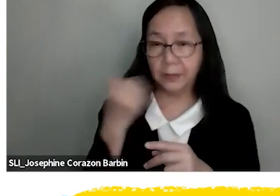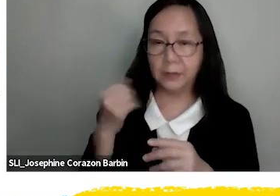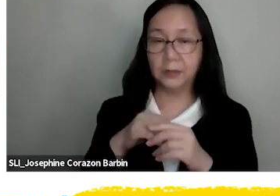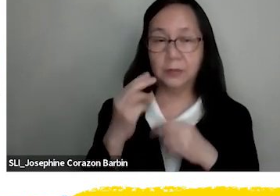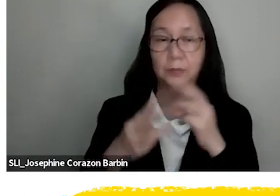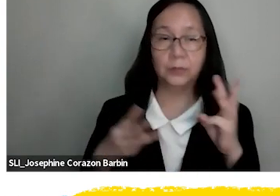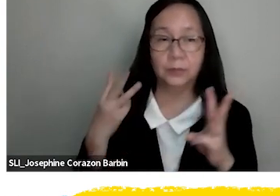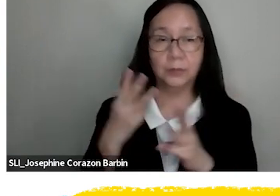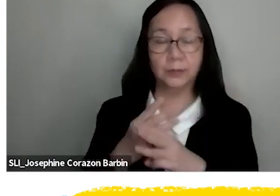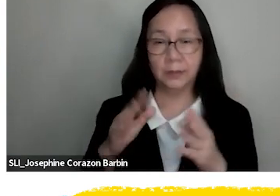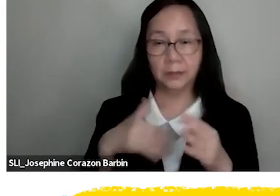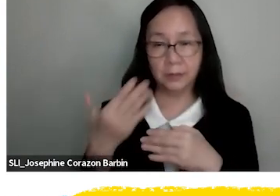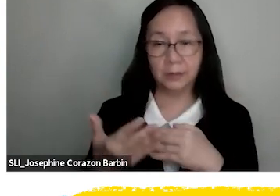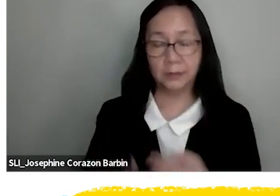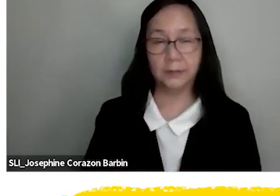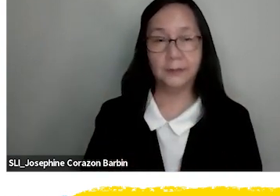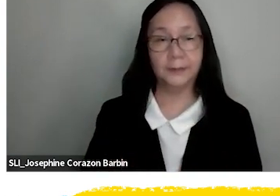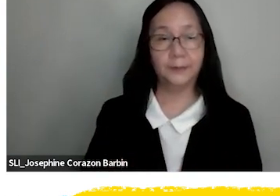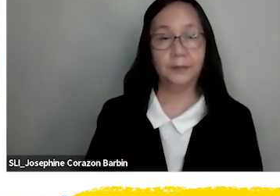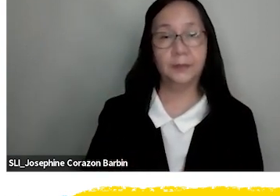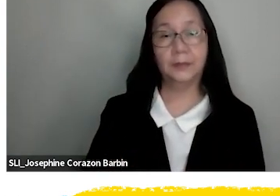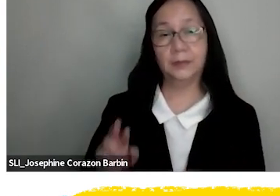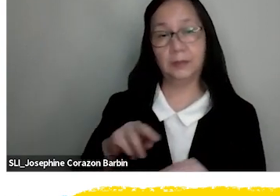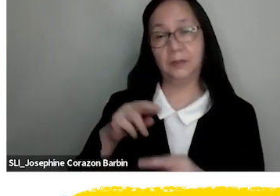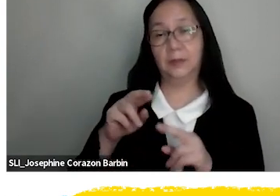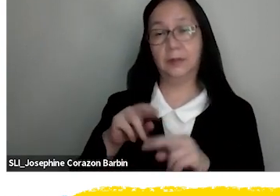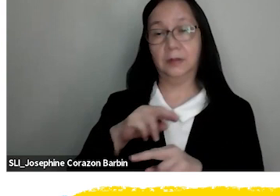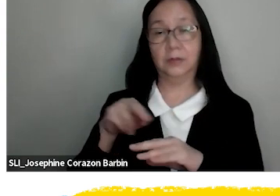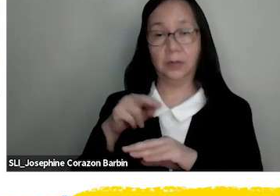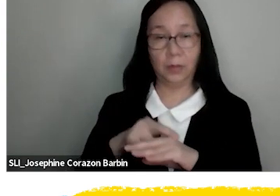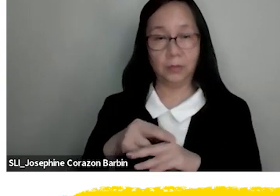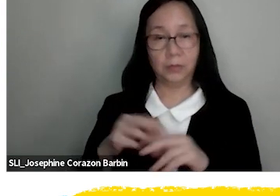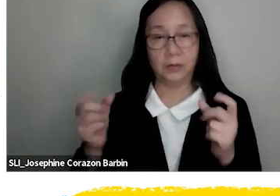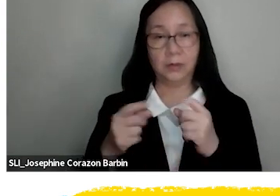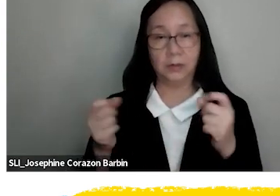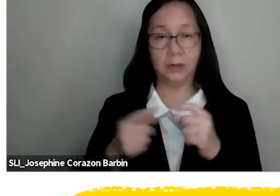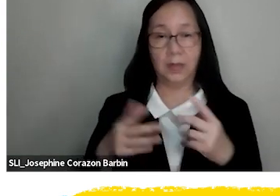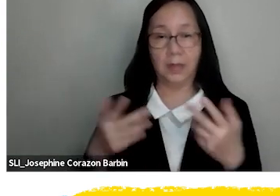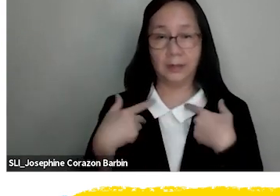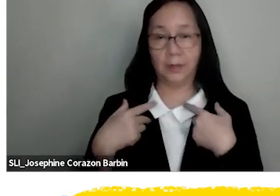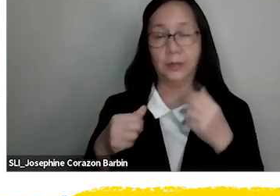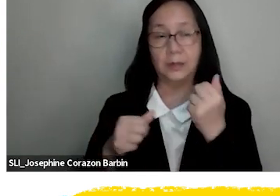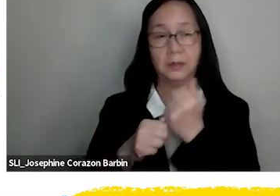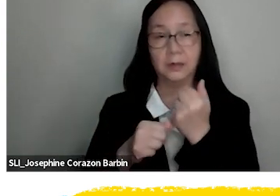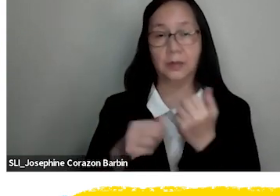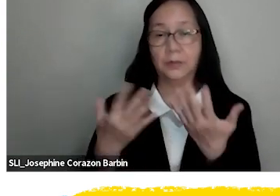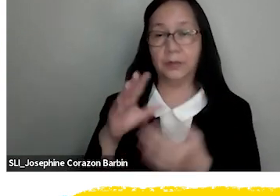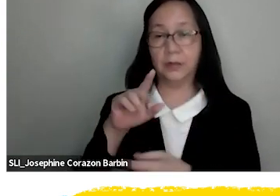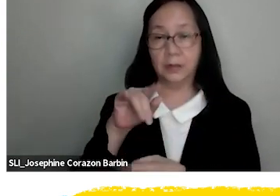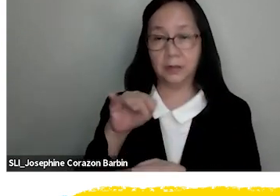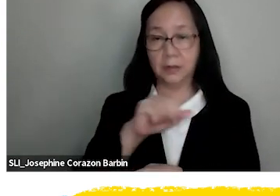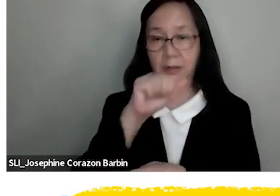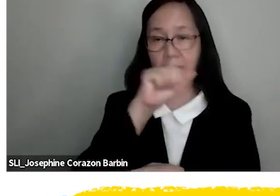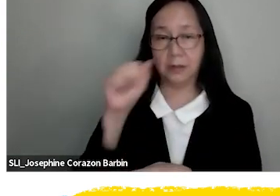please. The regional consultation with children and done with the assistance of CSC Asia,